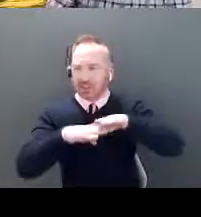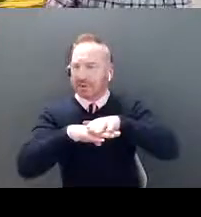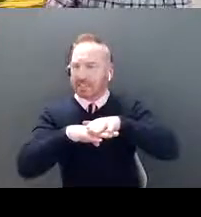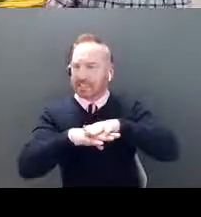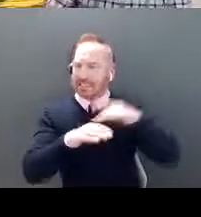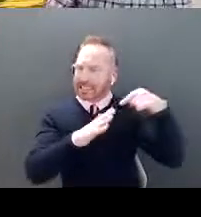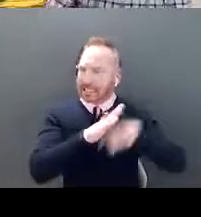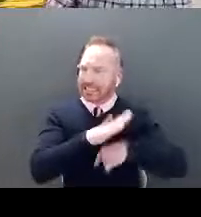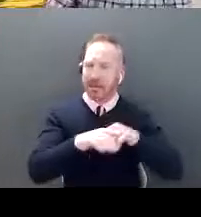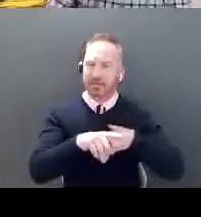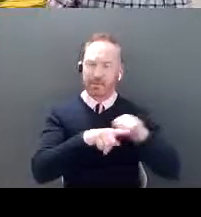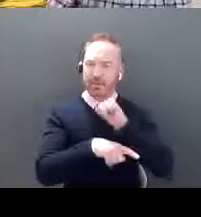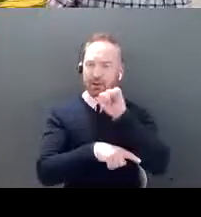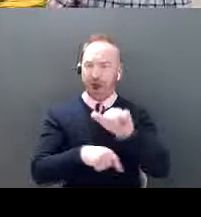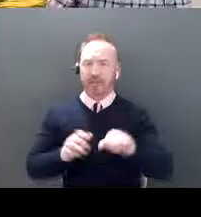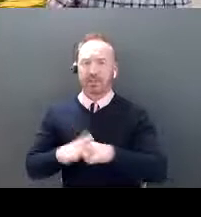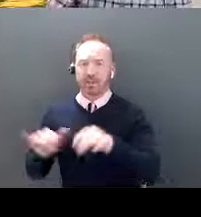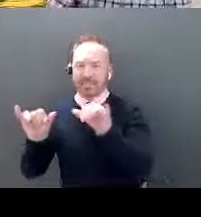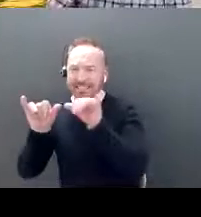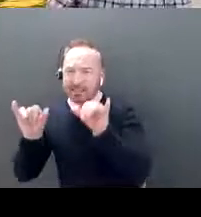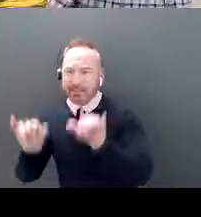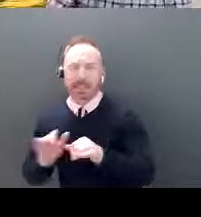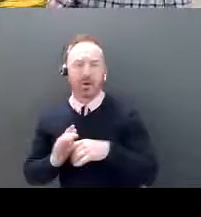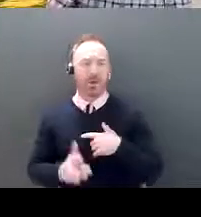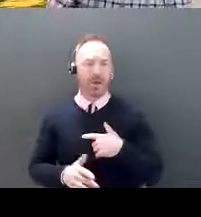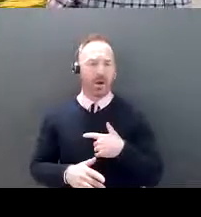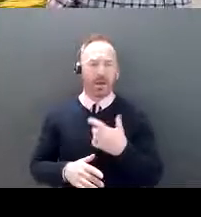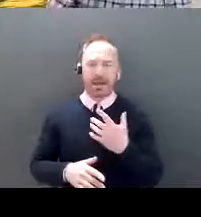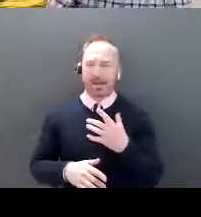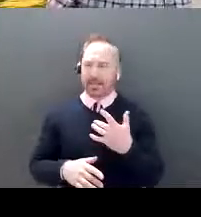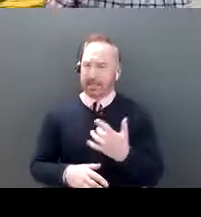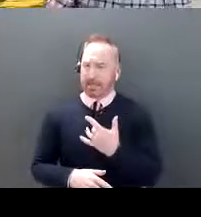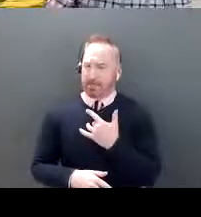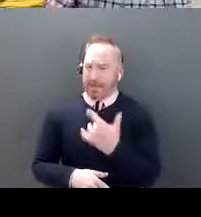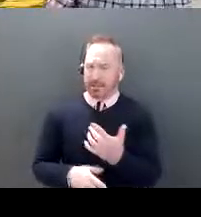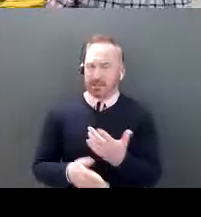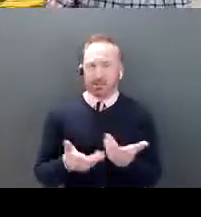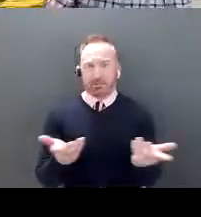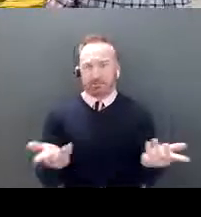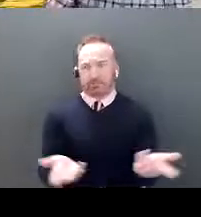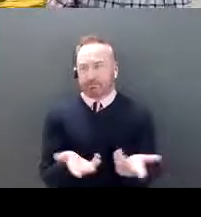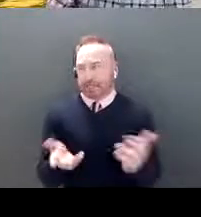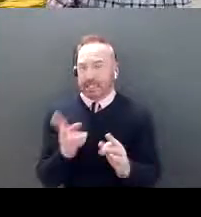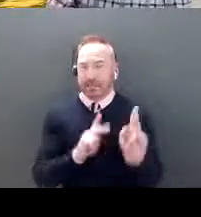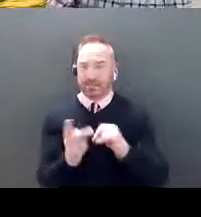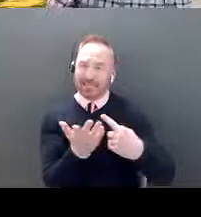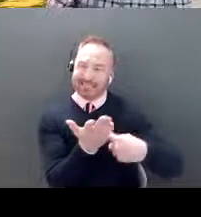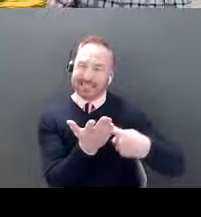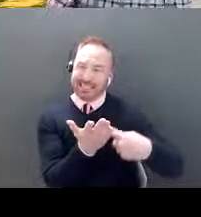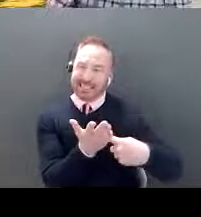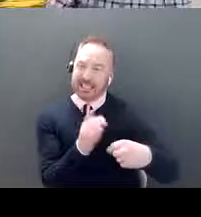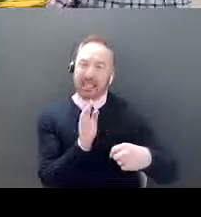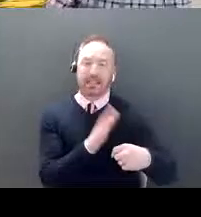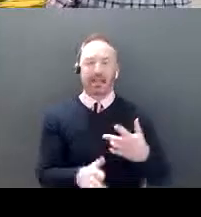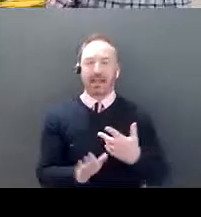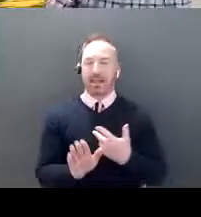of ageism has a tendency to reduce people talking about aspects of their lives being